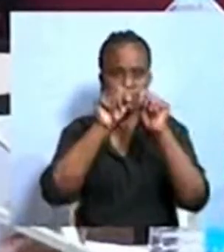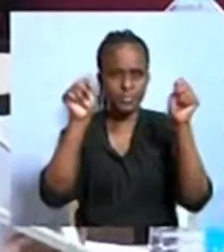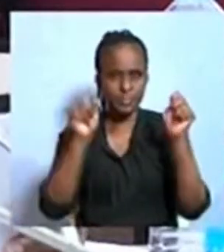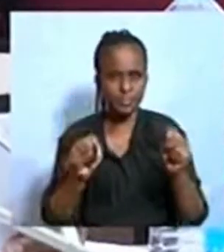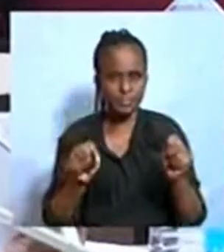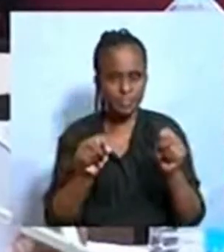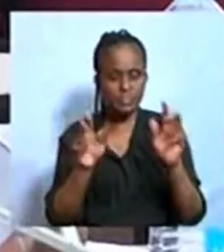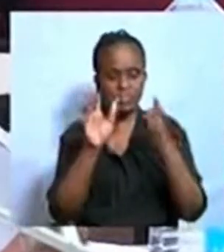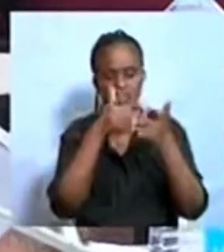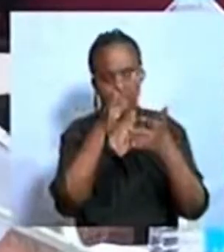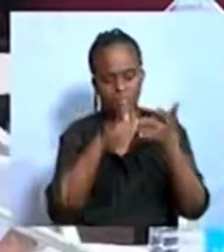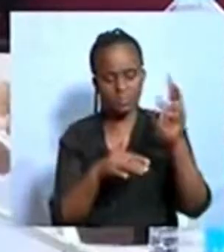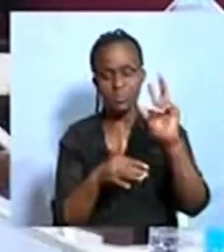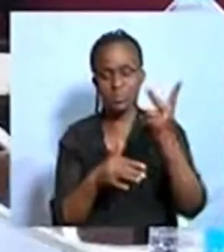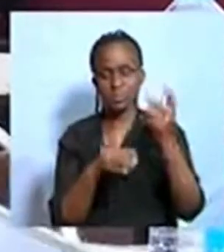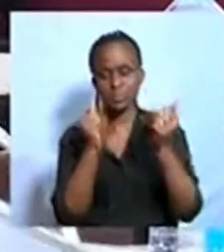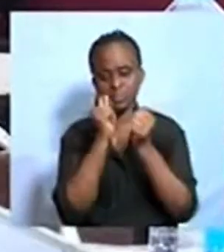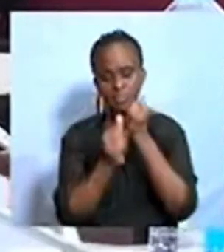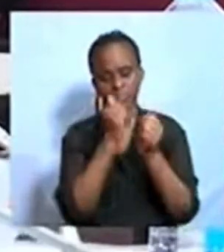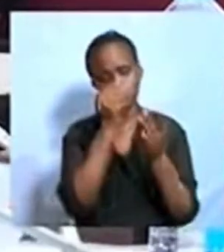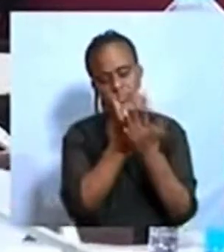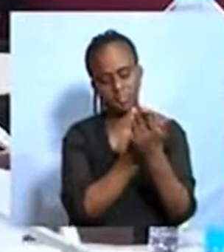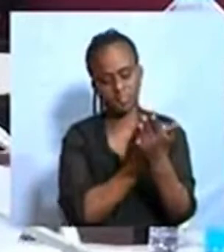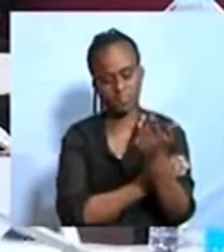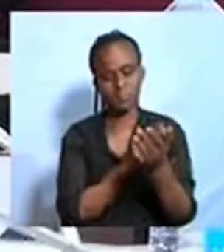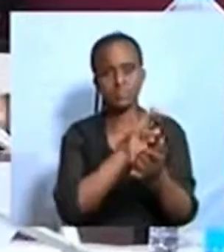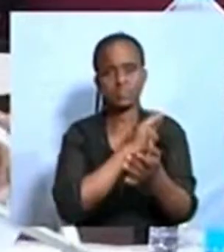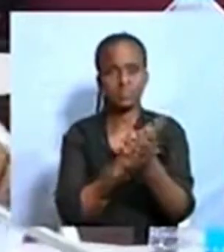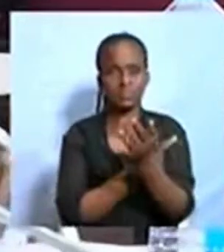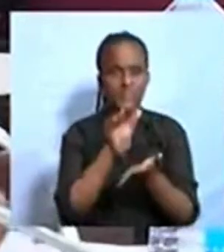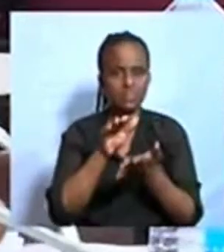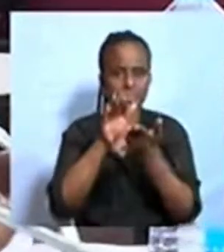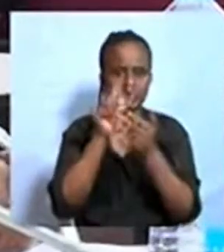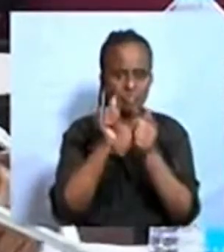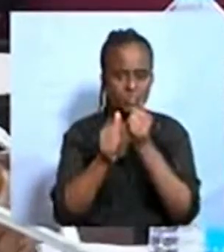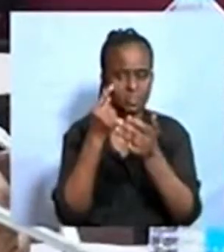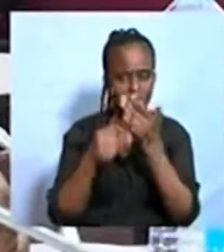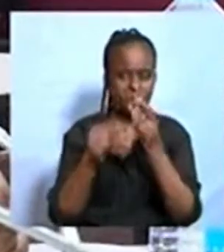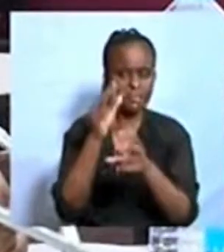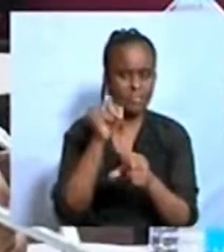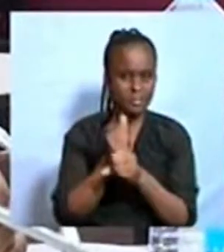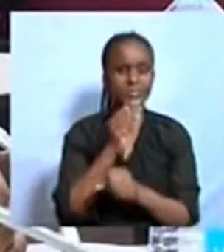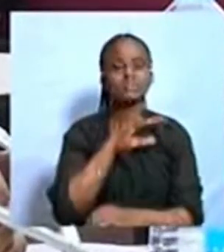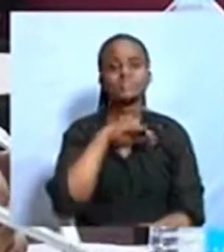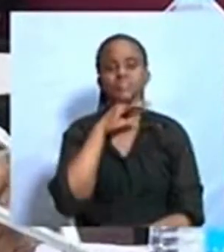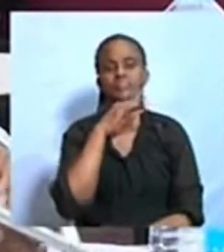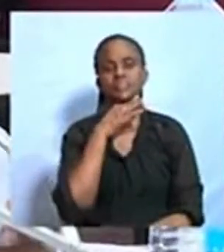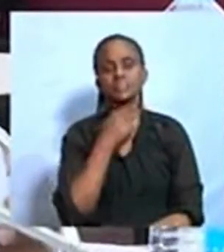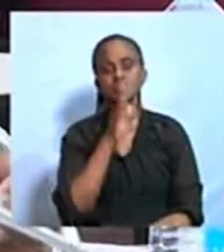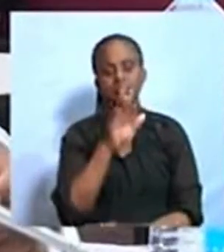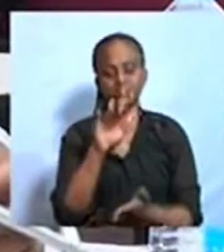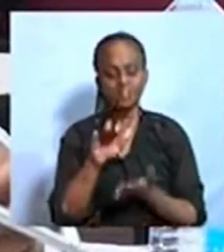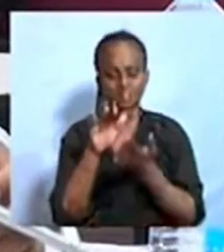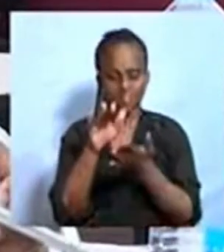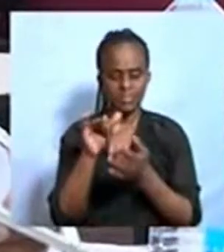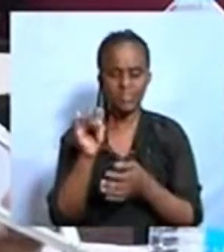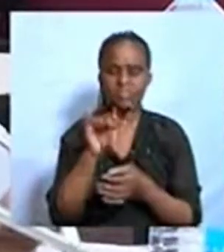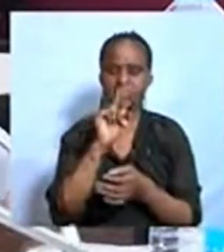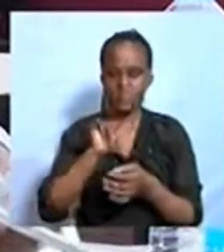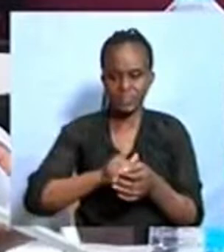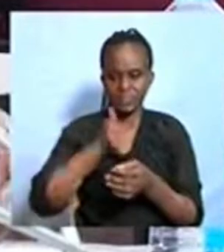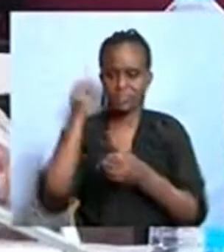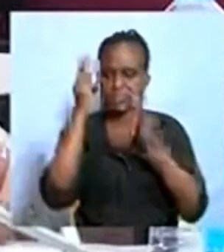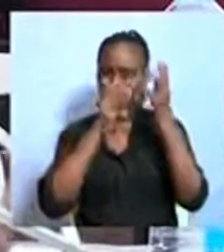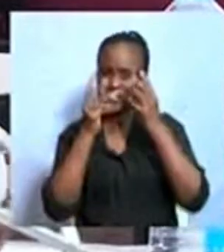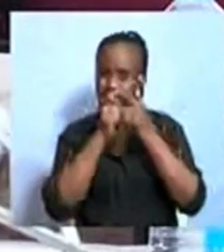3 that have been missed in terms of resource allocation that should have been received adequate allocation. Of course, our worry is